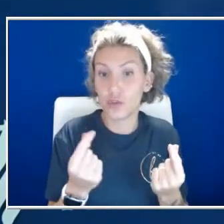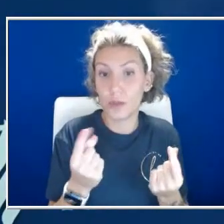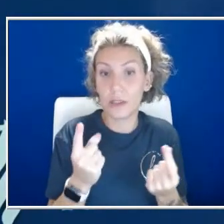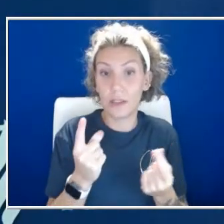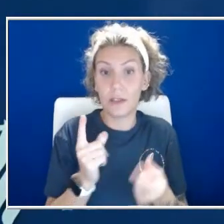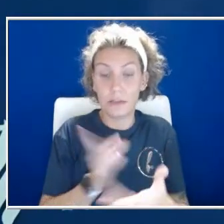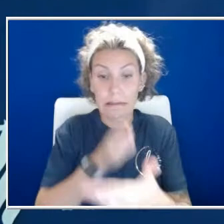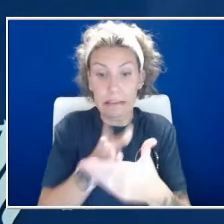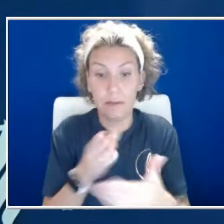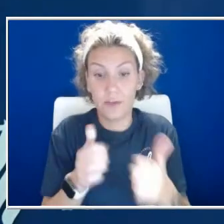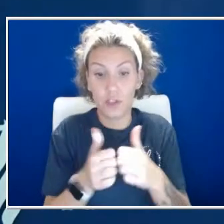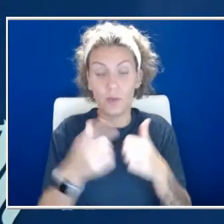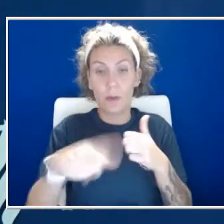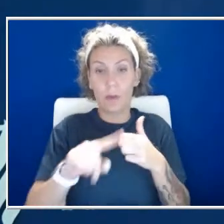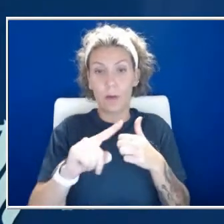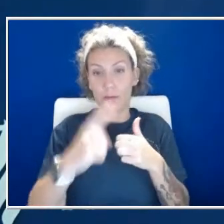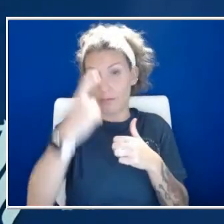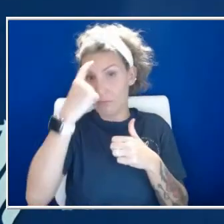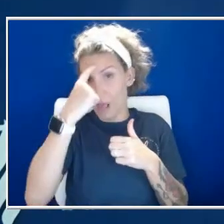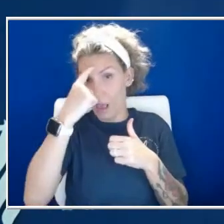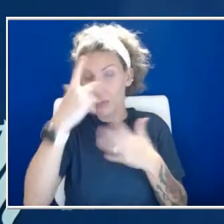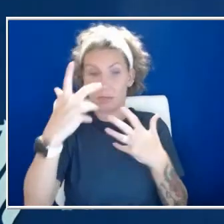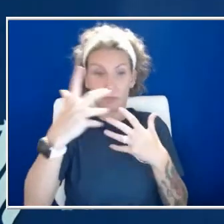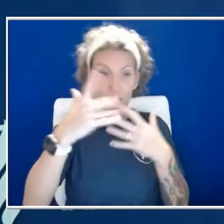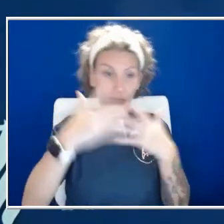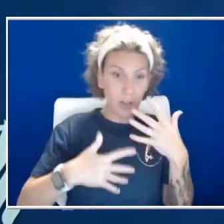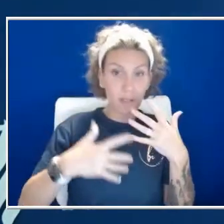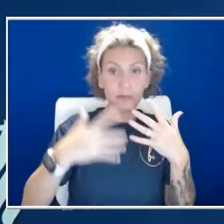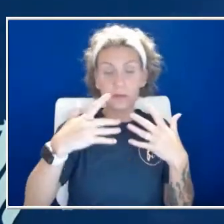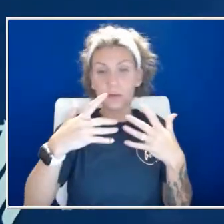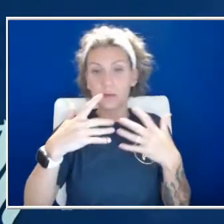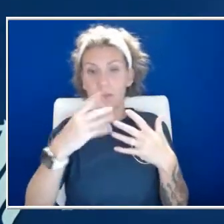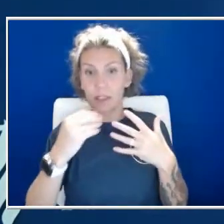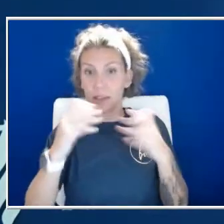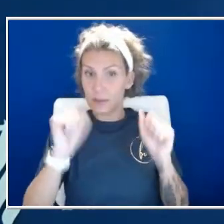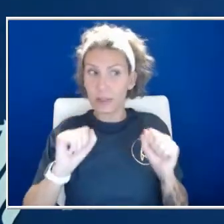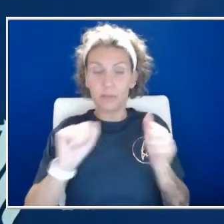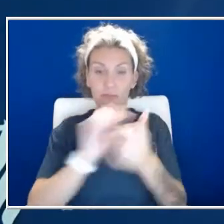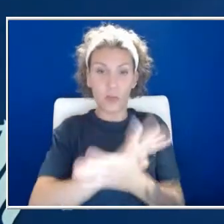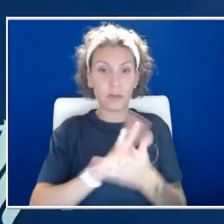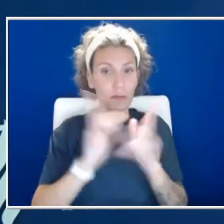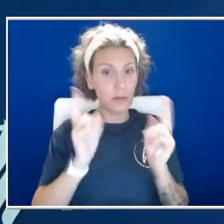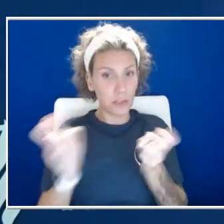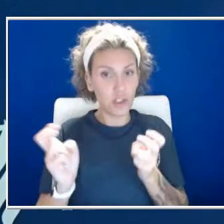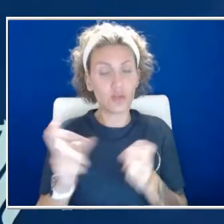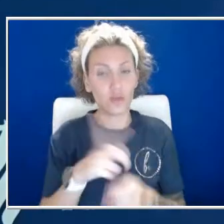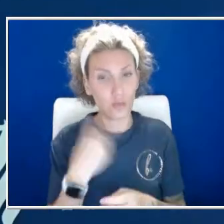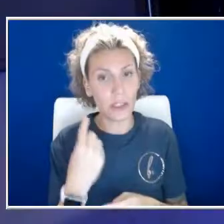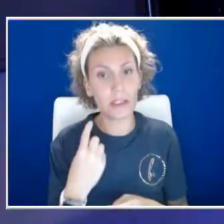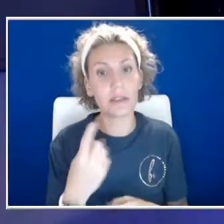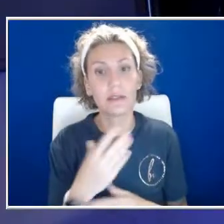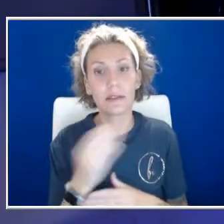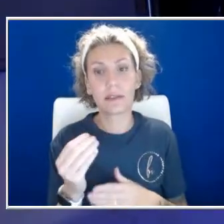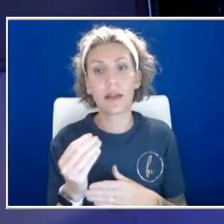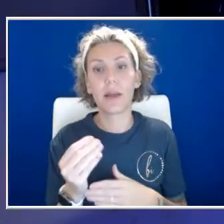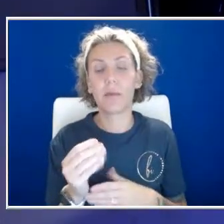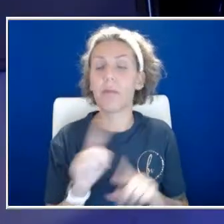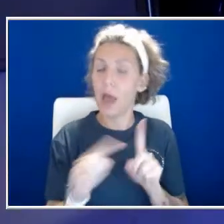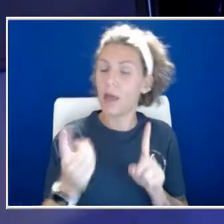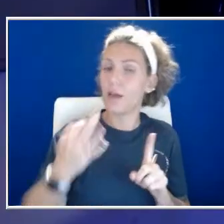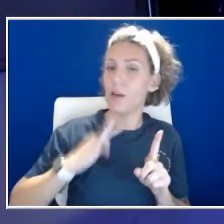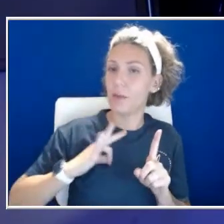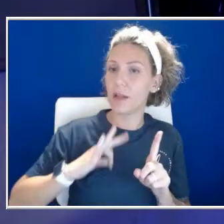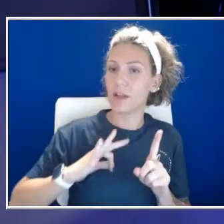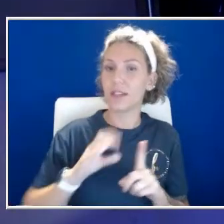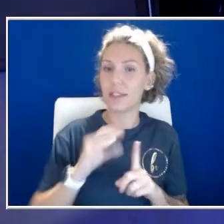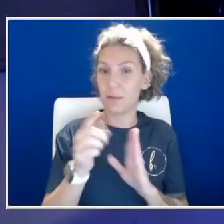brain. It is possible to make trouble that can be important. You have to know that there's room for benefit there. And minutes matter. I mean, the